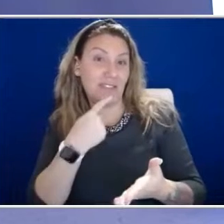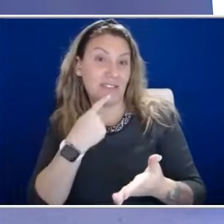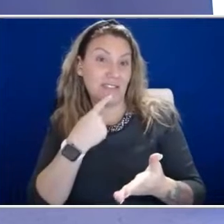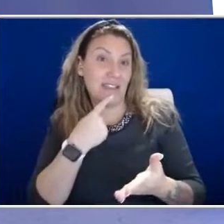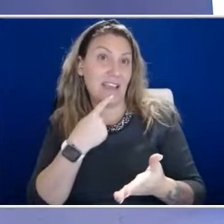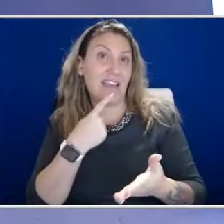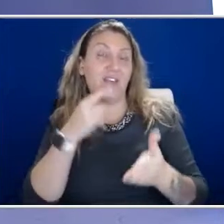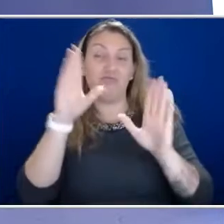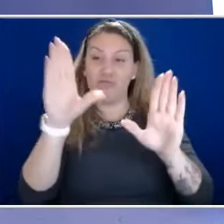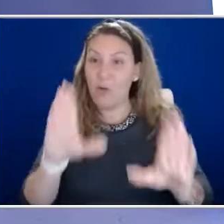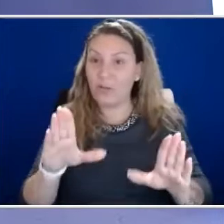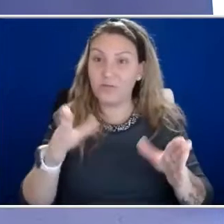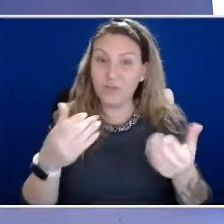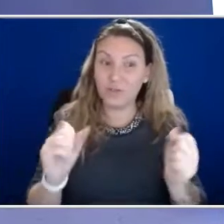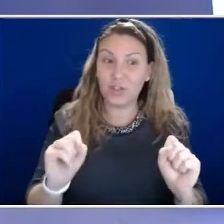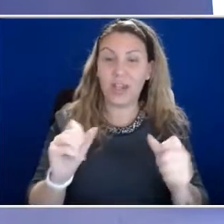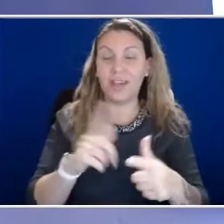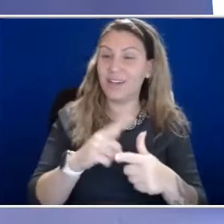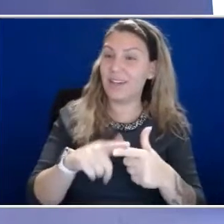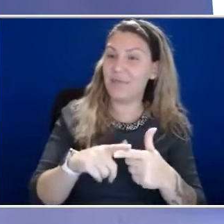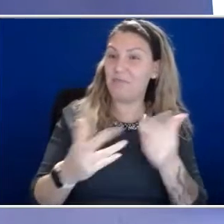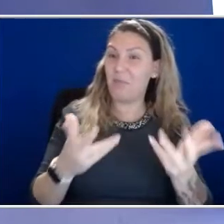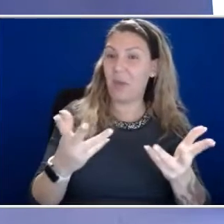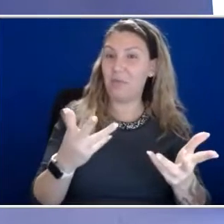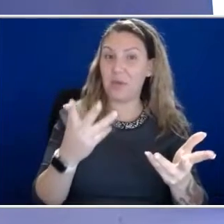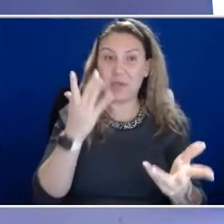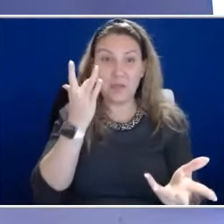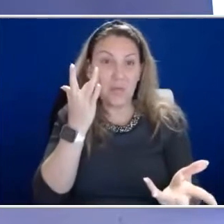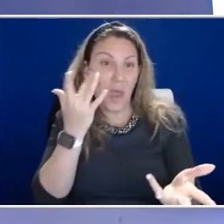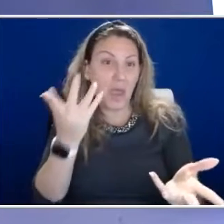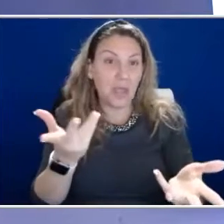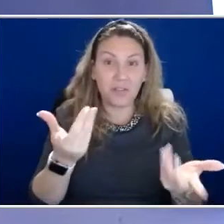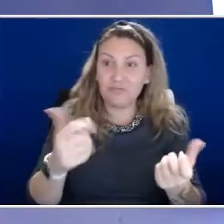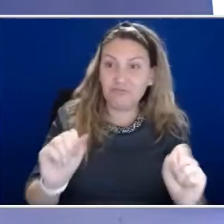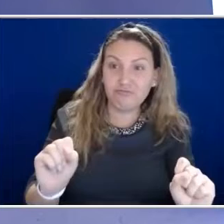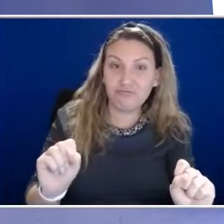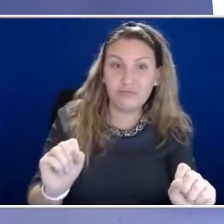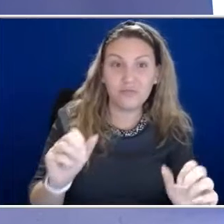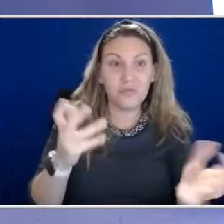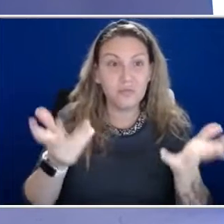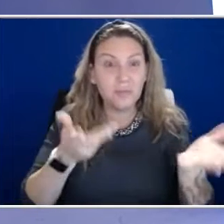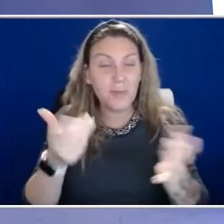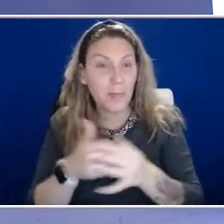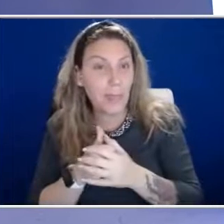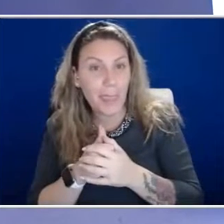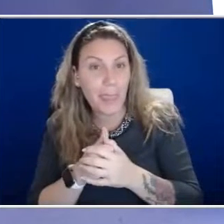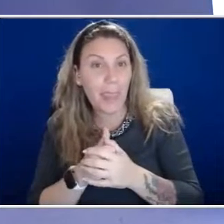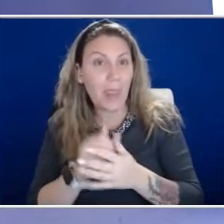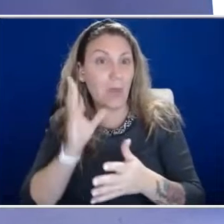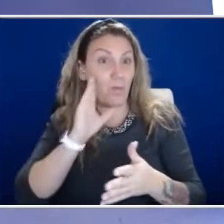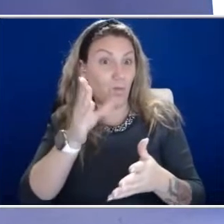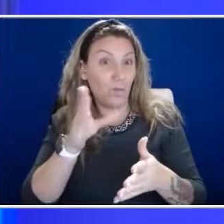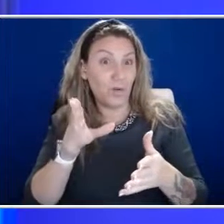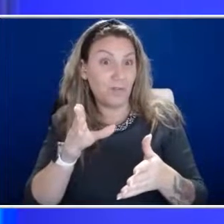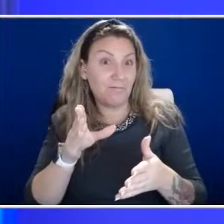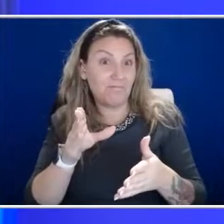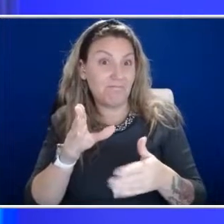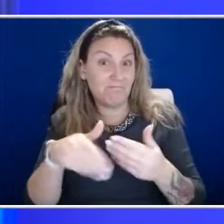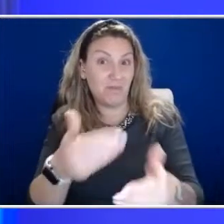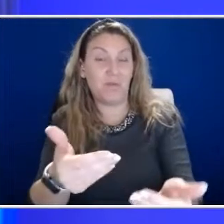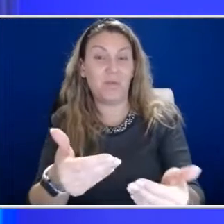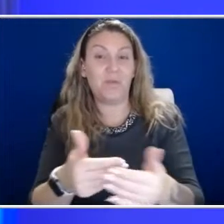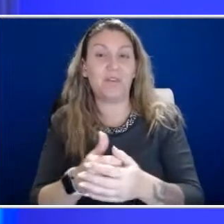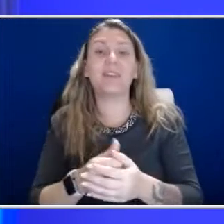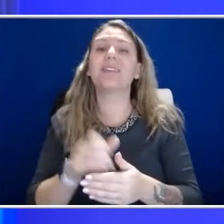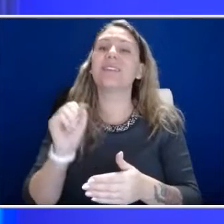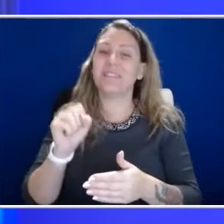why he ended up giving this a try and maybe would have gone through that. Possible not being part of his